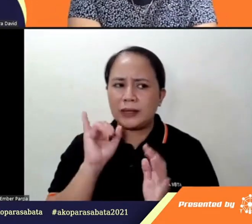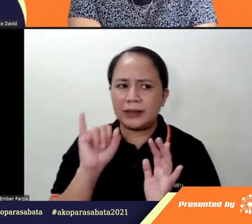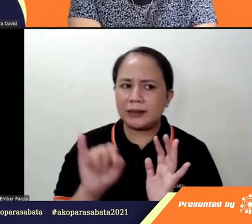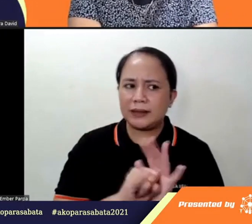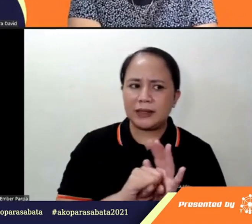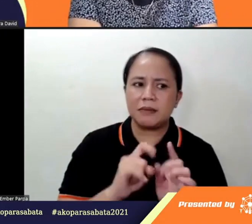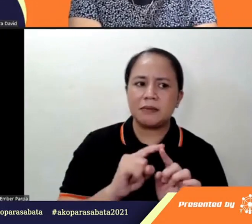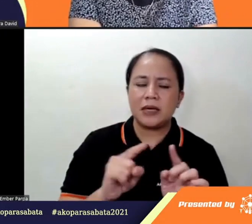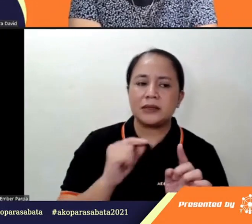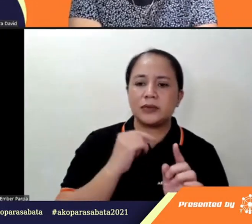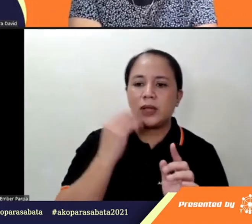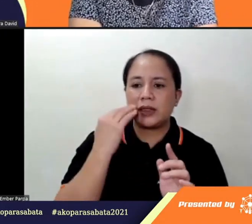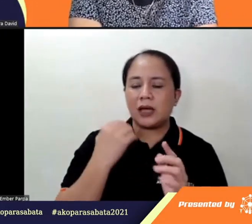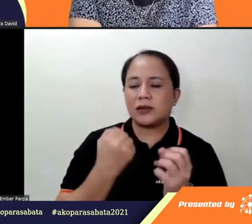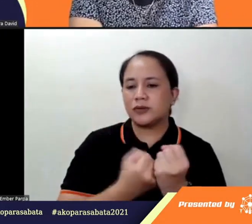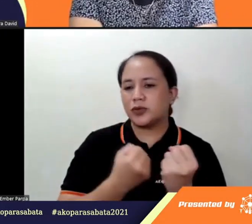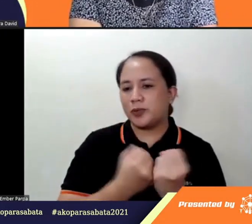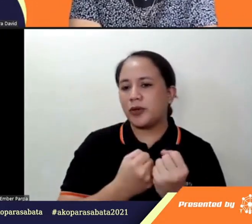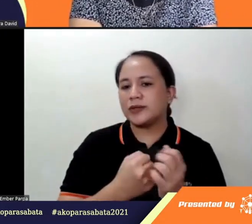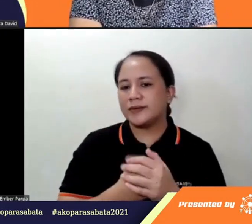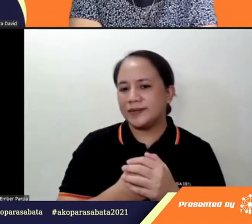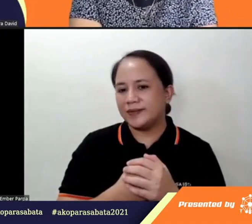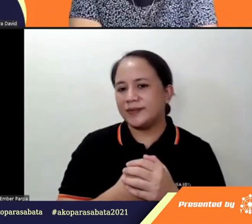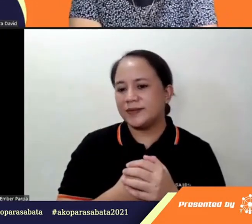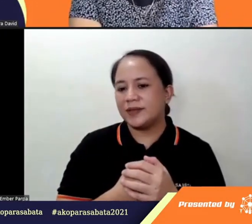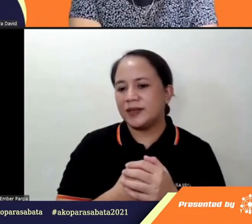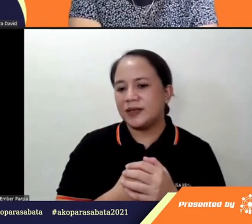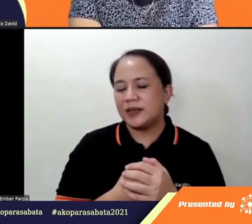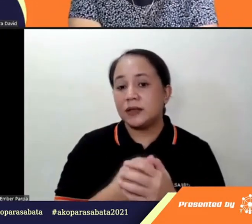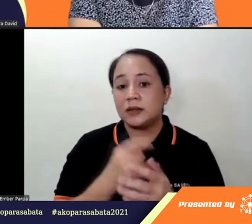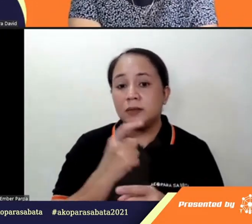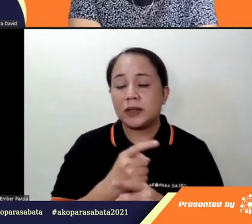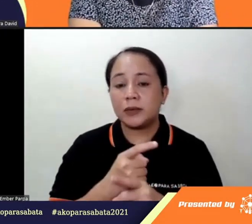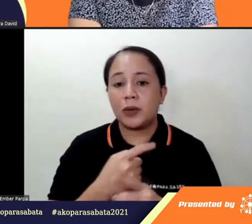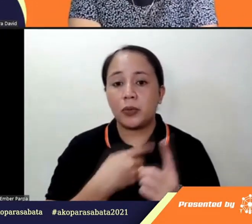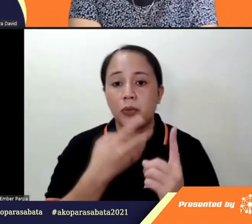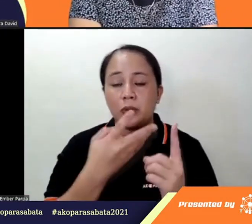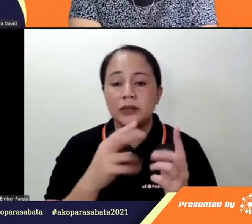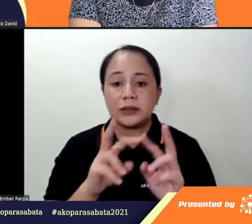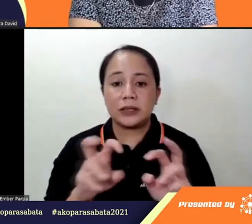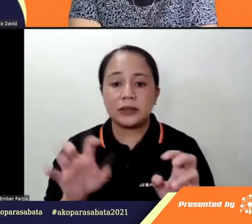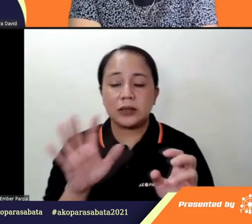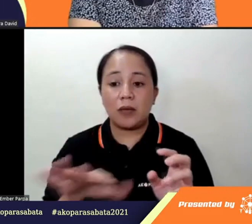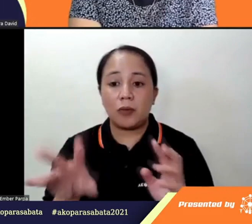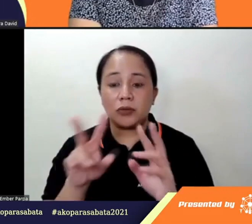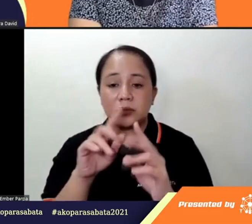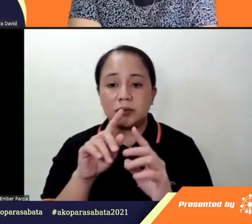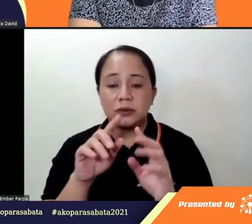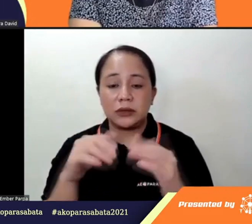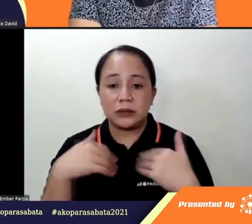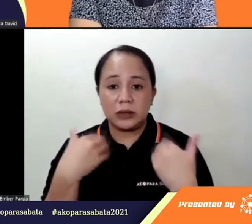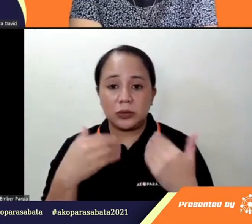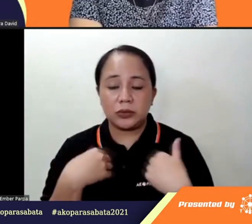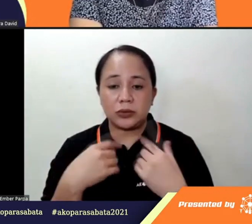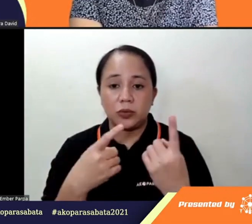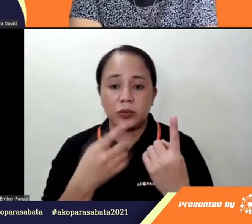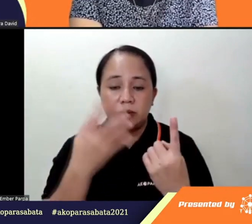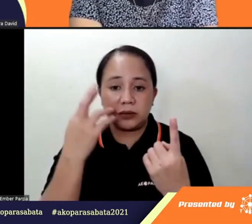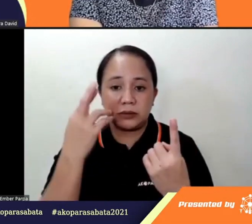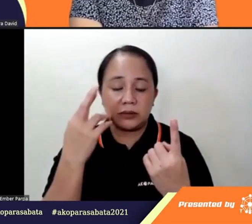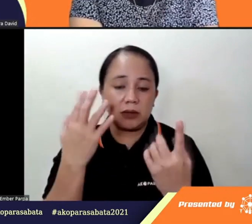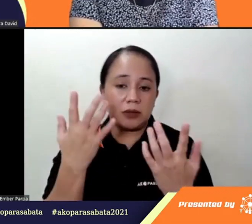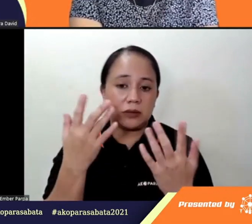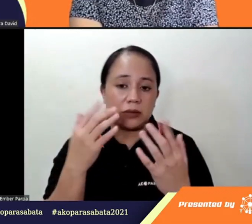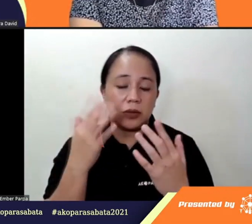but it's the lack of support Yeah. from Di ba there's one study among teens? The number one cause of depression